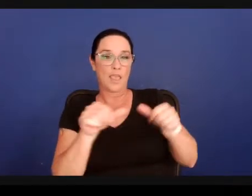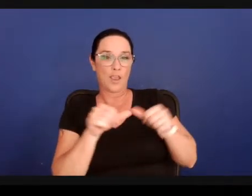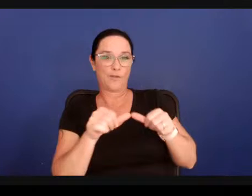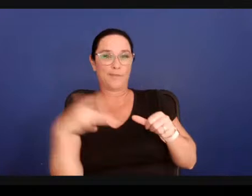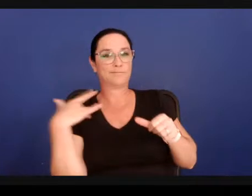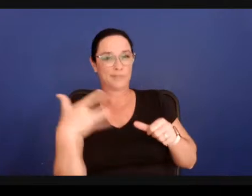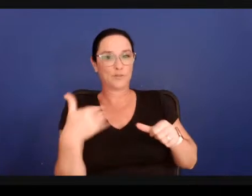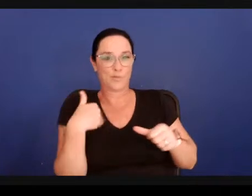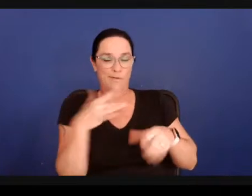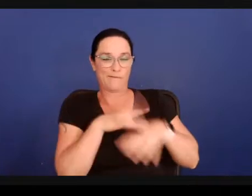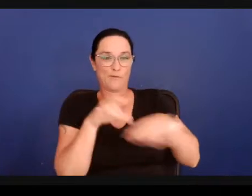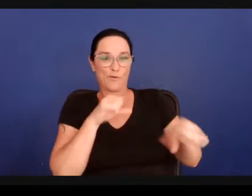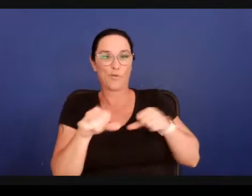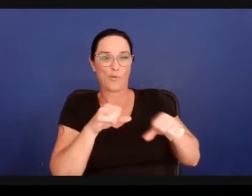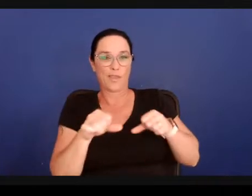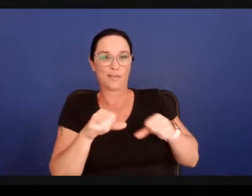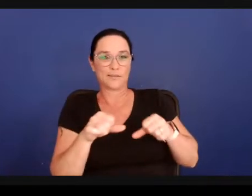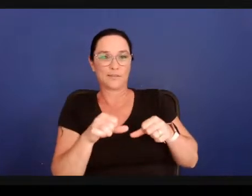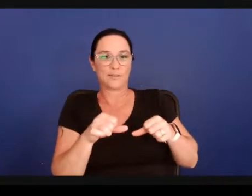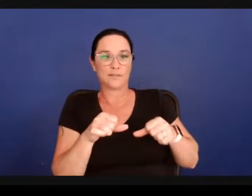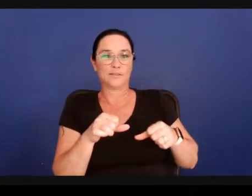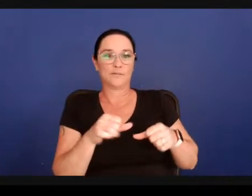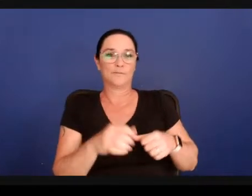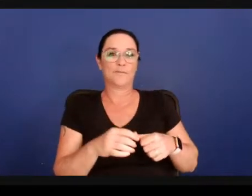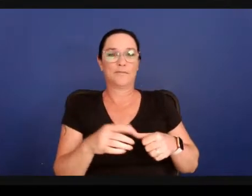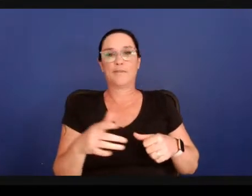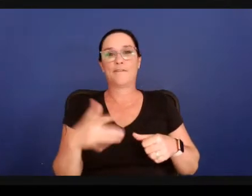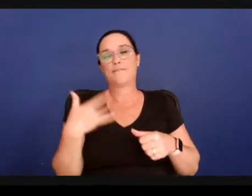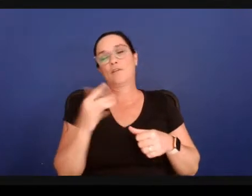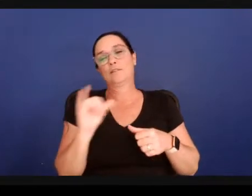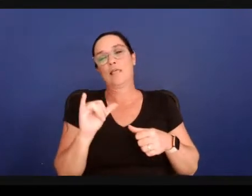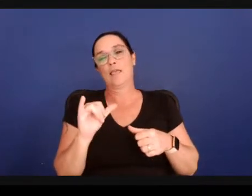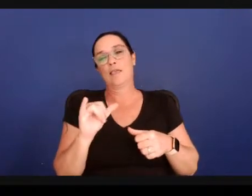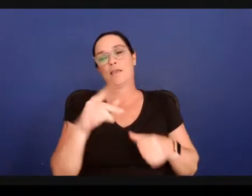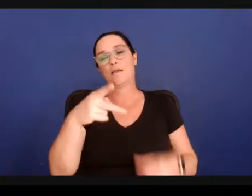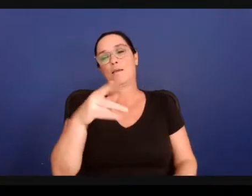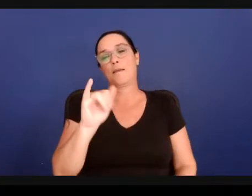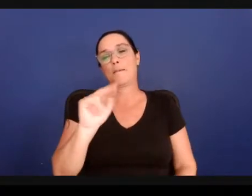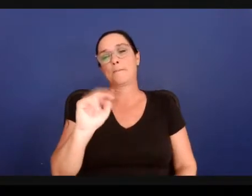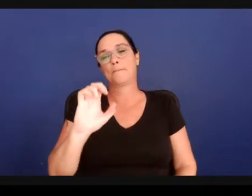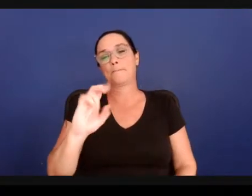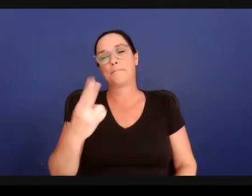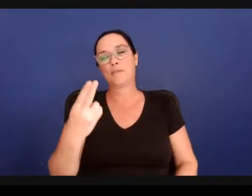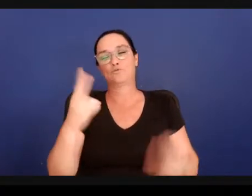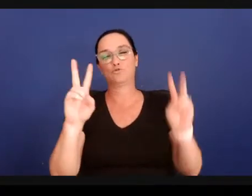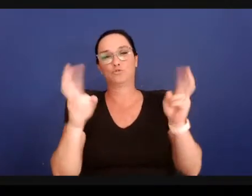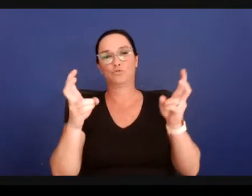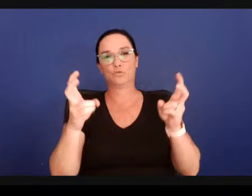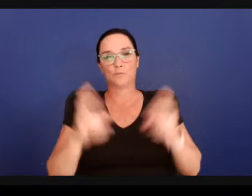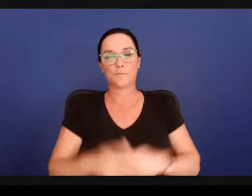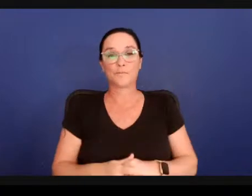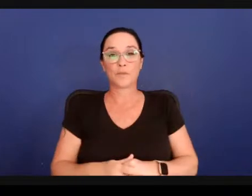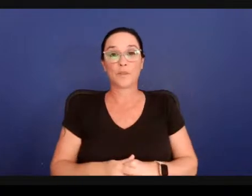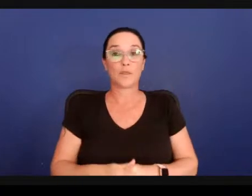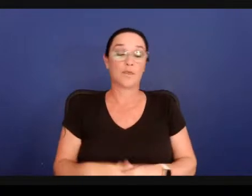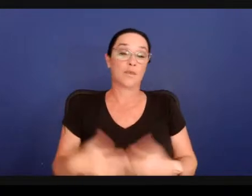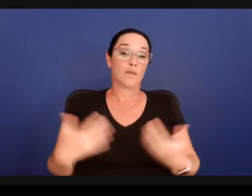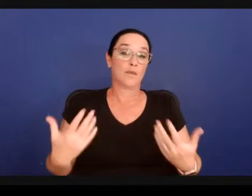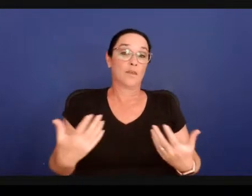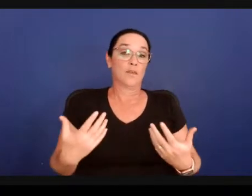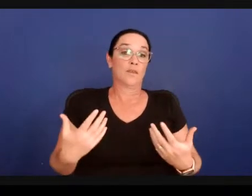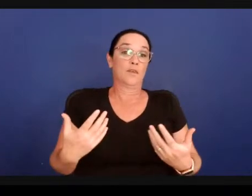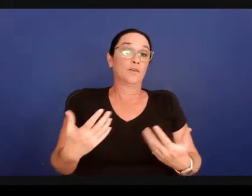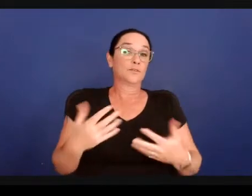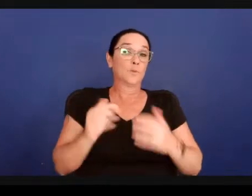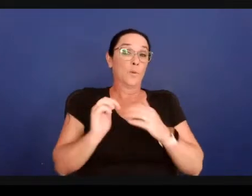get pinched here, we'll call it. So that's one of the question marks, is how long can this hold